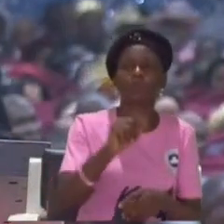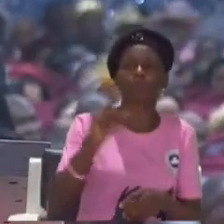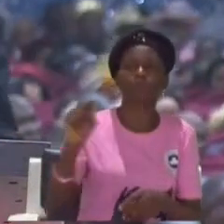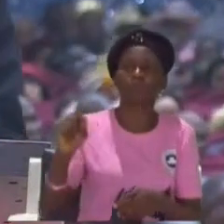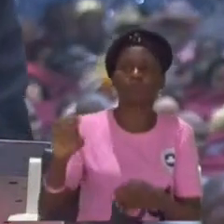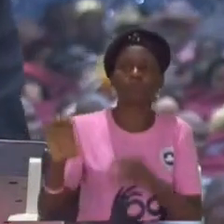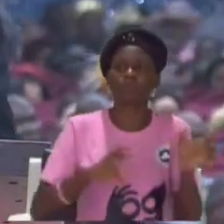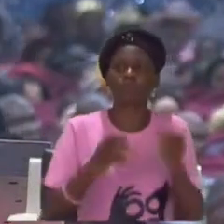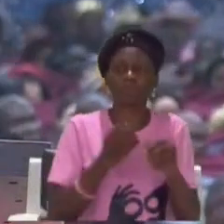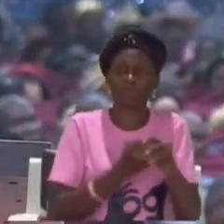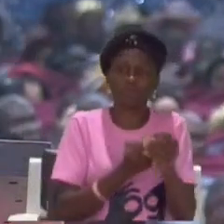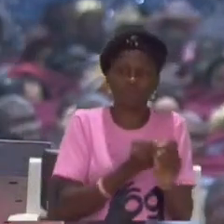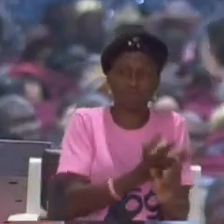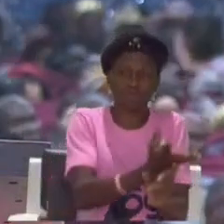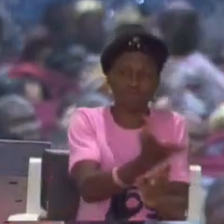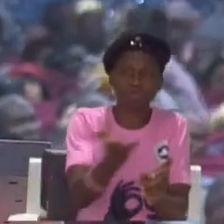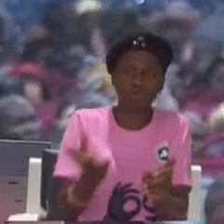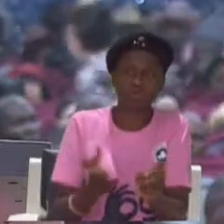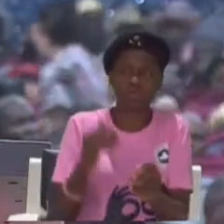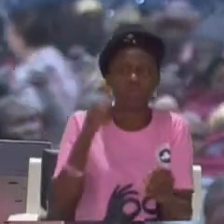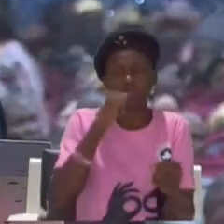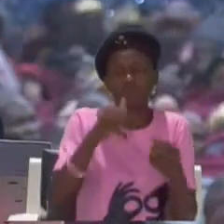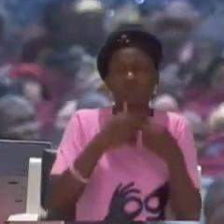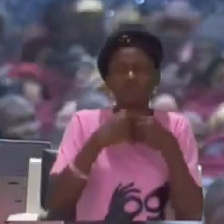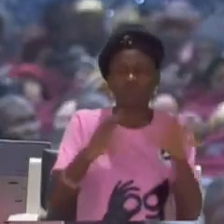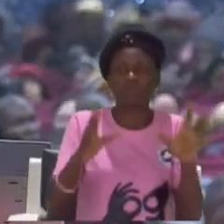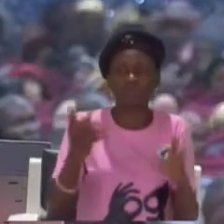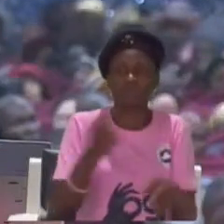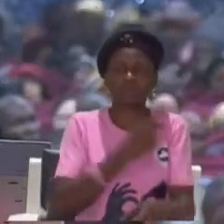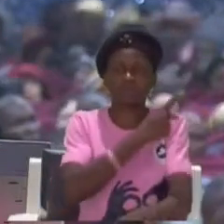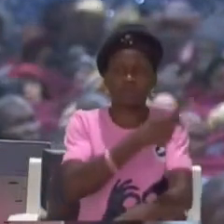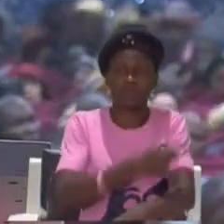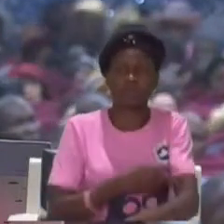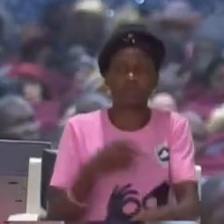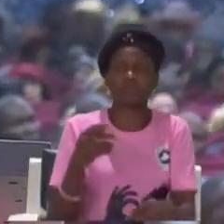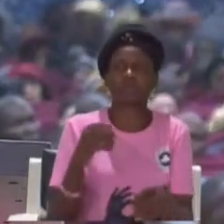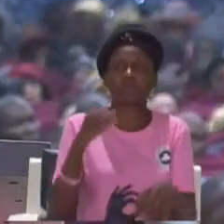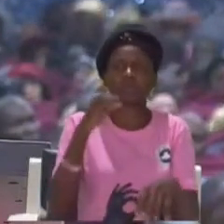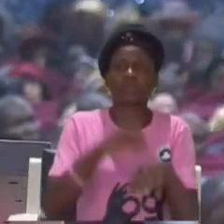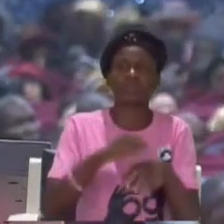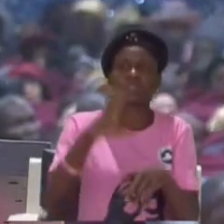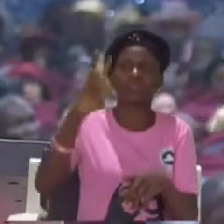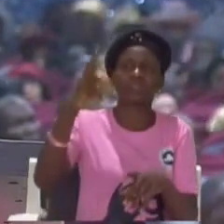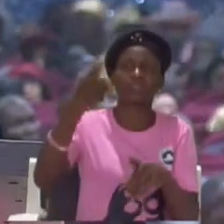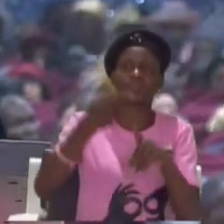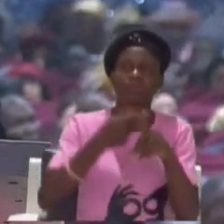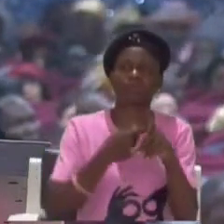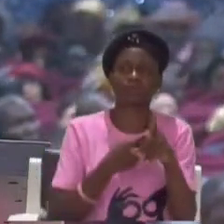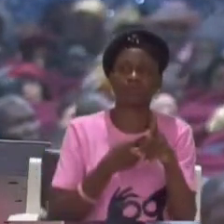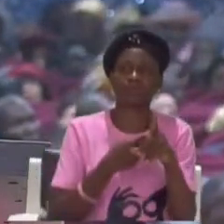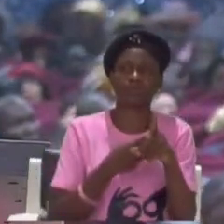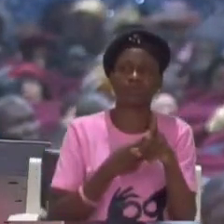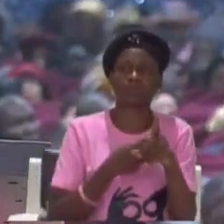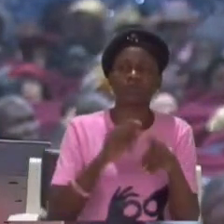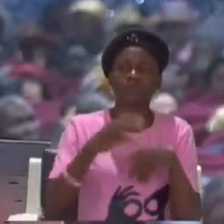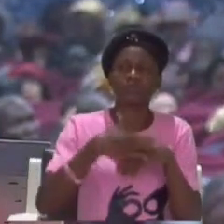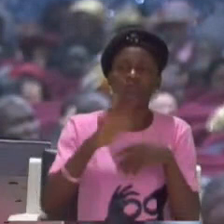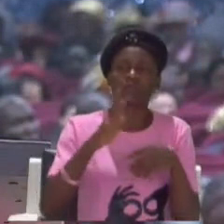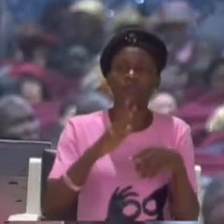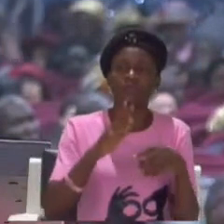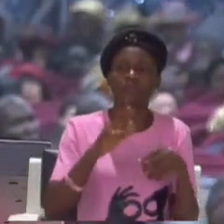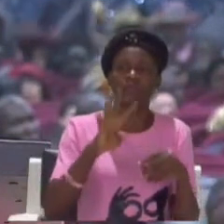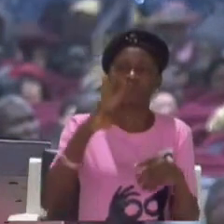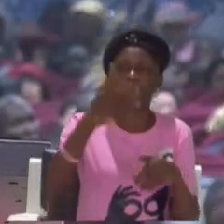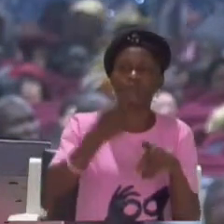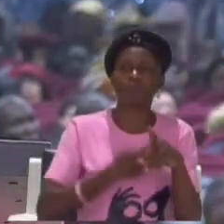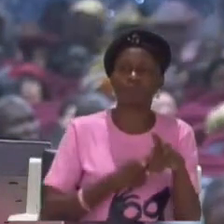during COVID, she lost the pregnancy at 6 months. Thereafter, 4 months